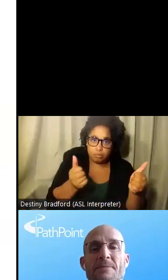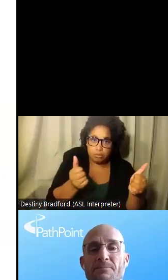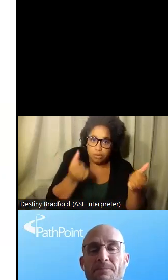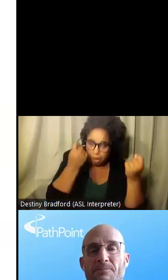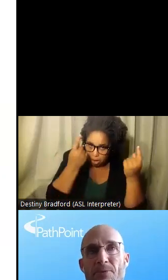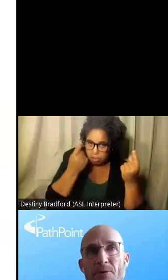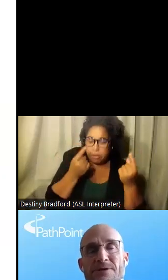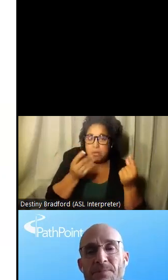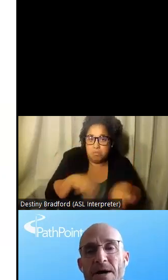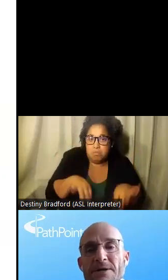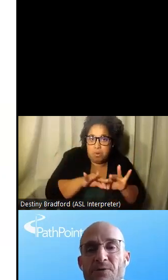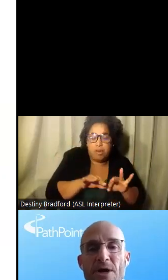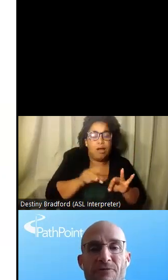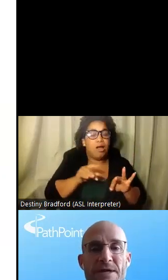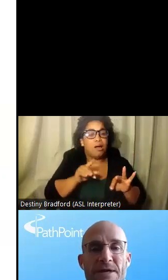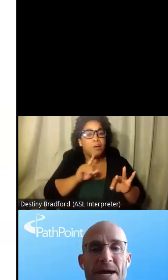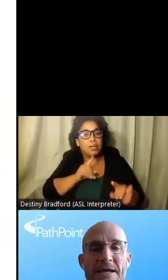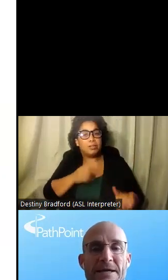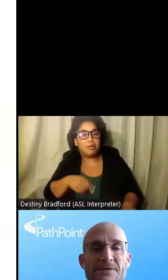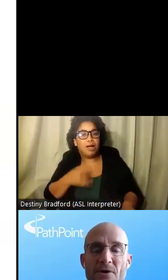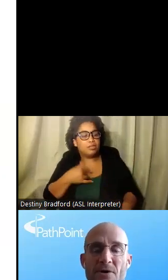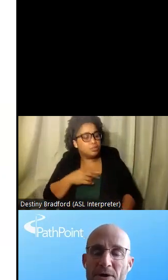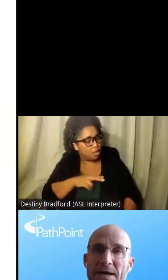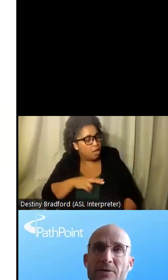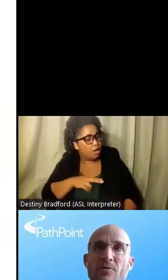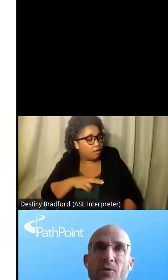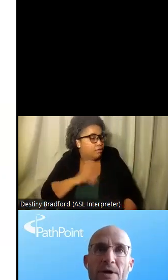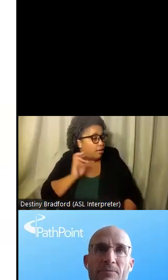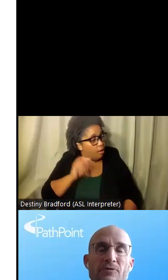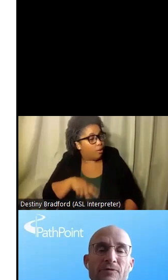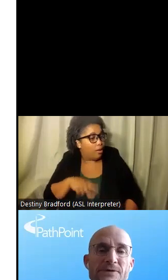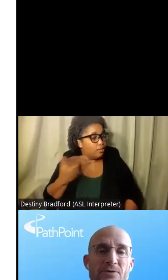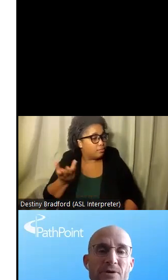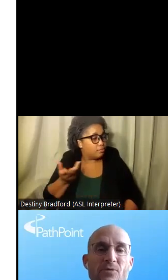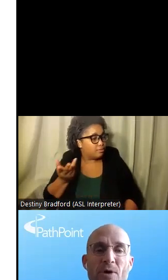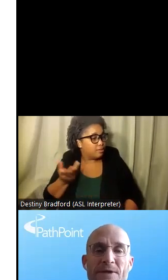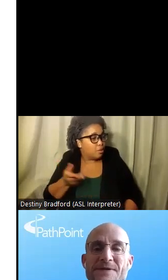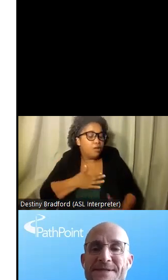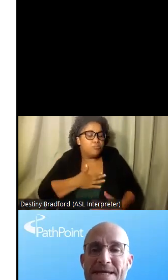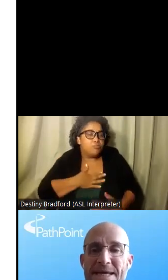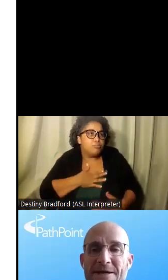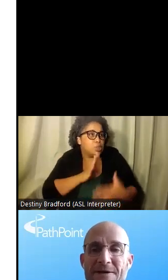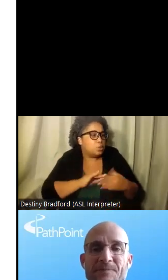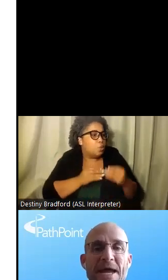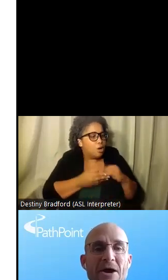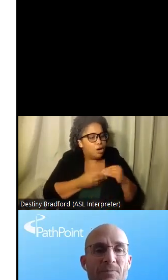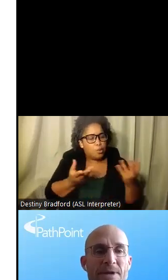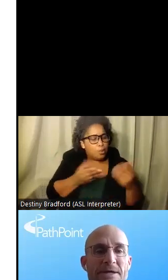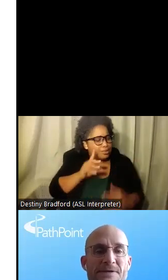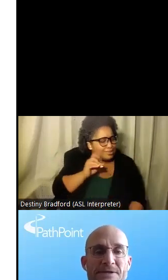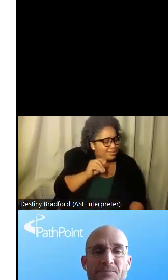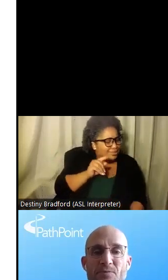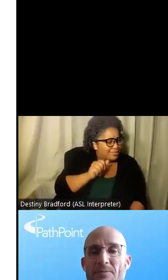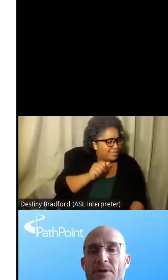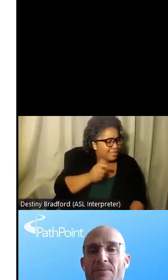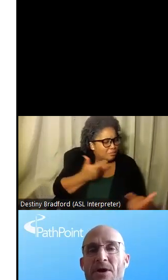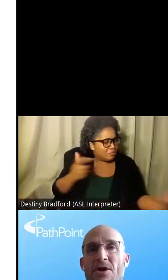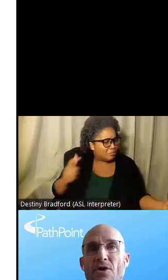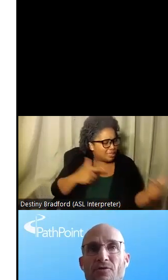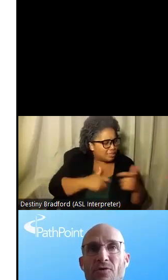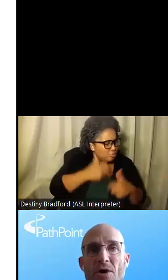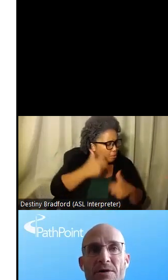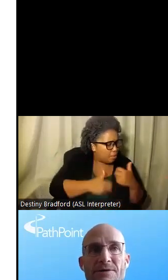important. The response we often get back is, okay, what a moving story. What's the data? How big is this